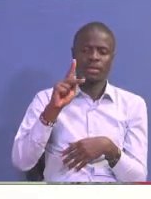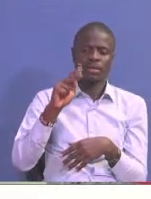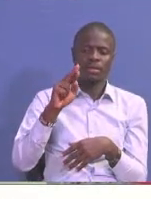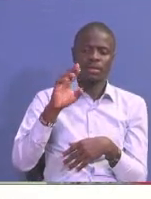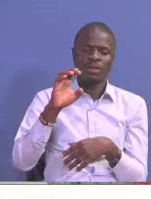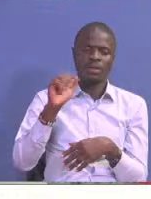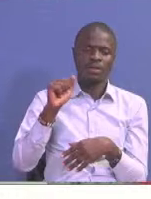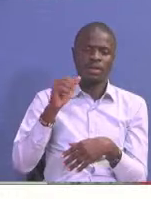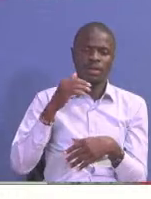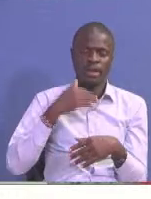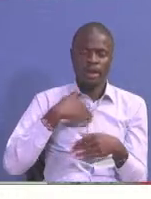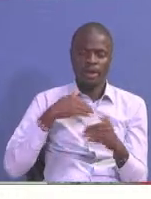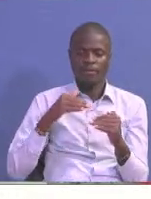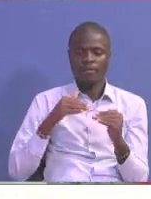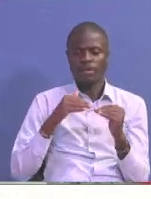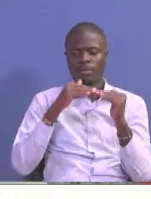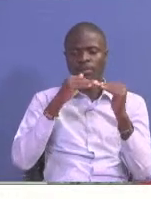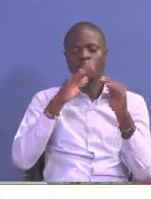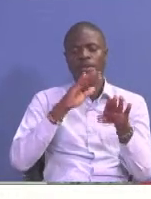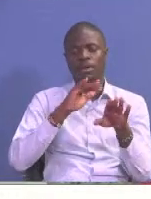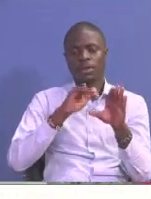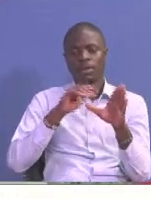have really advanced in these areas,